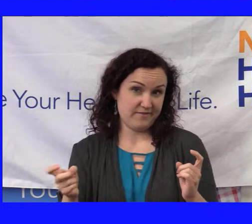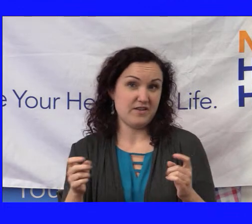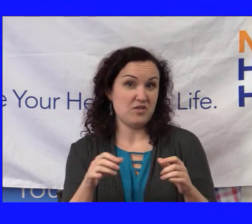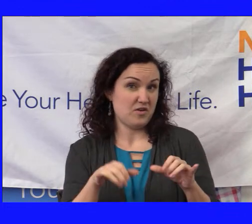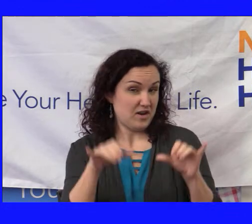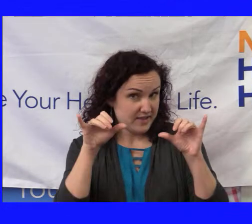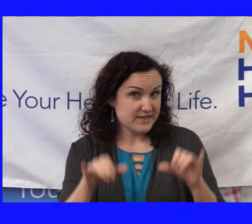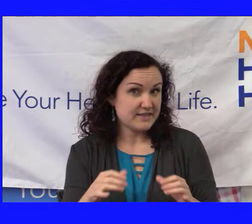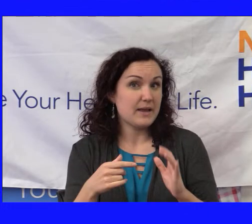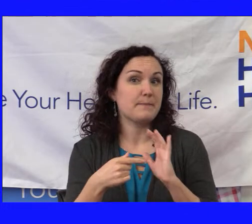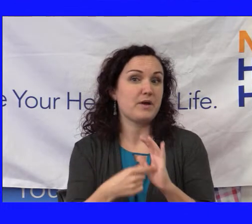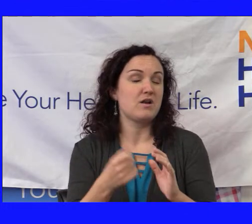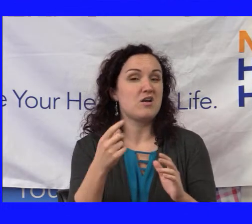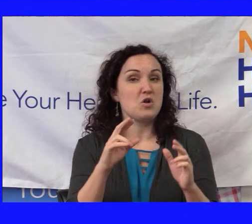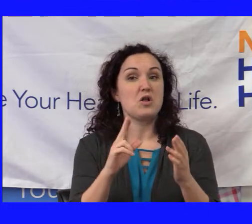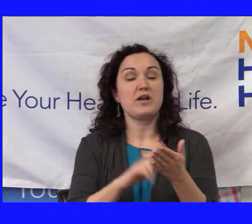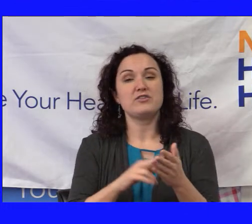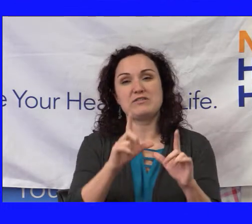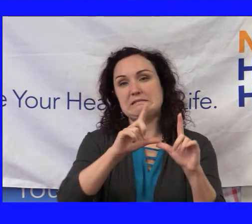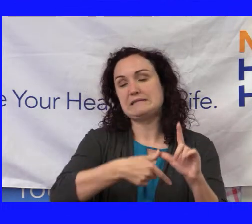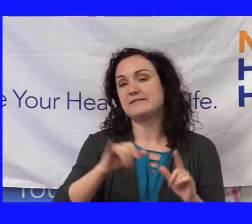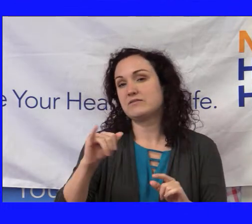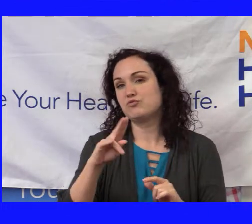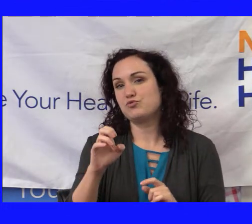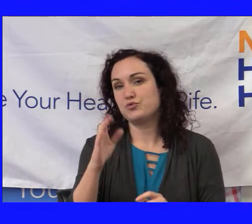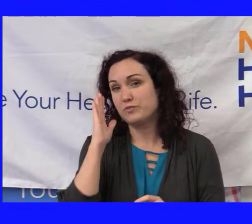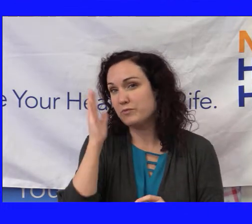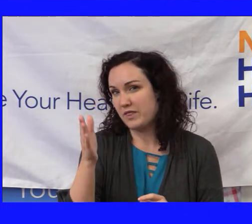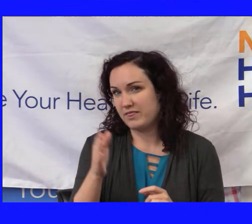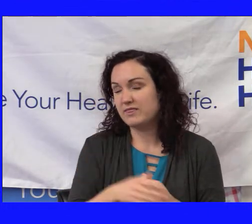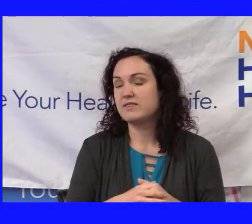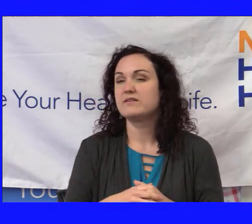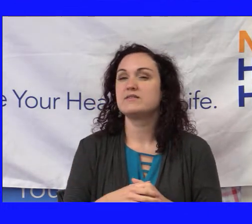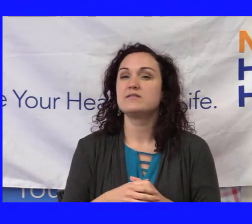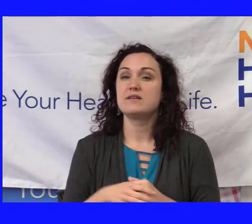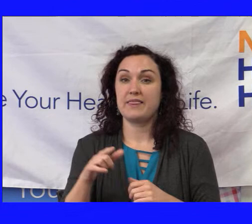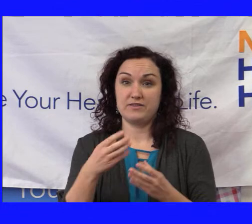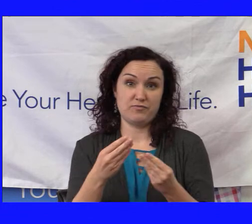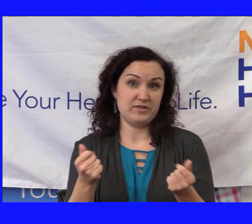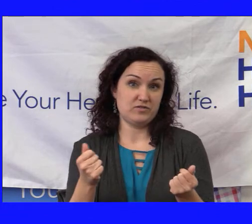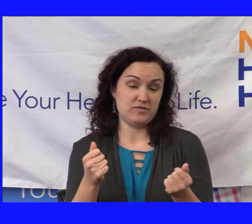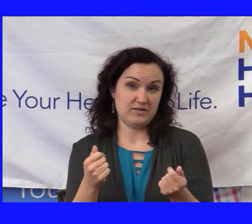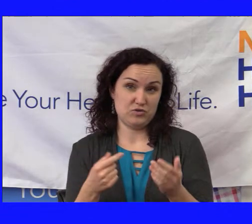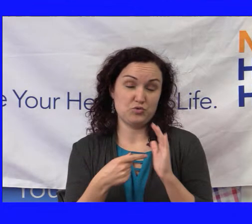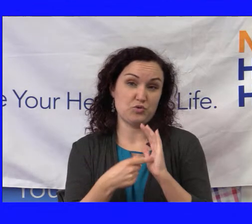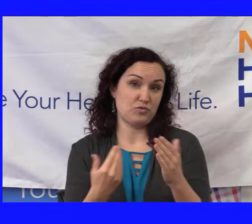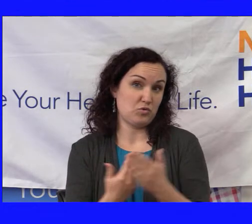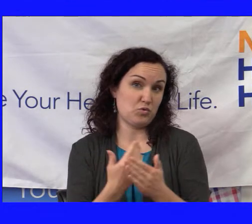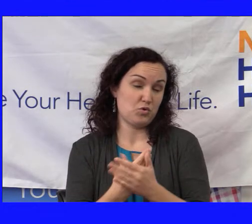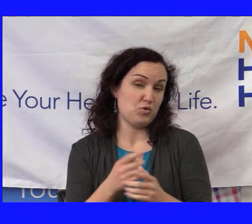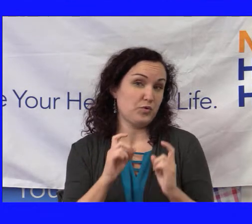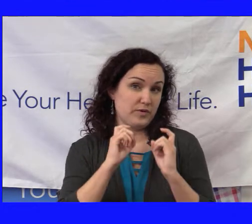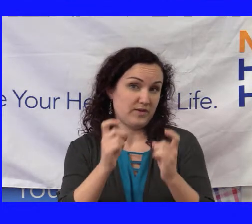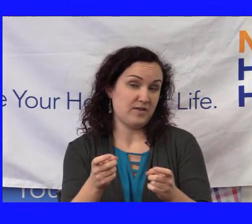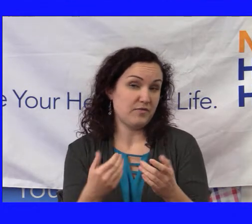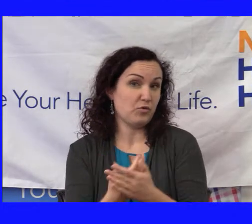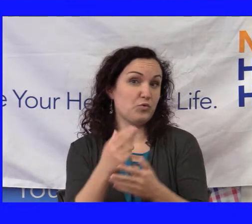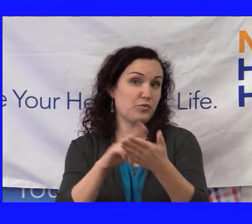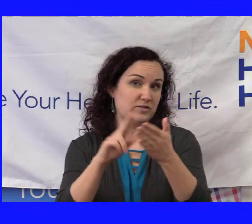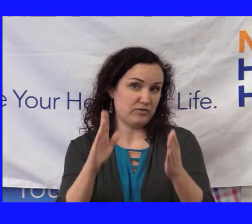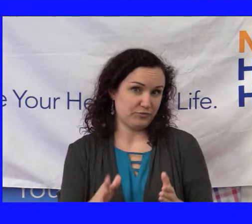same model. Their contracts expire in June, and this resolution reflects a new award for